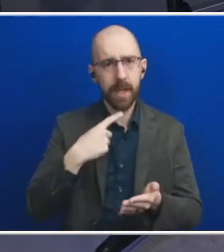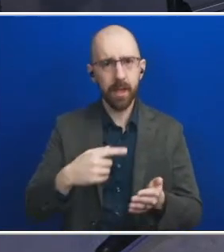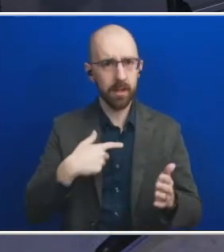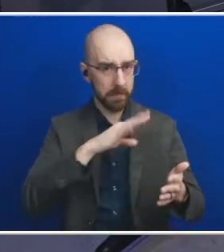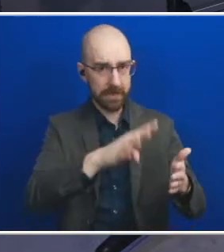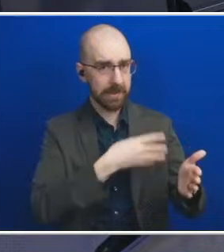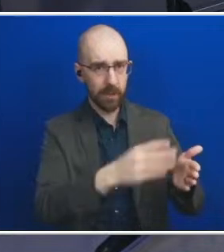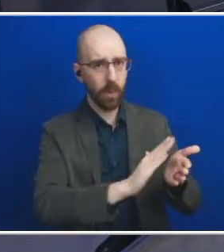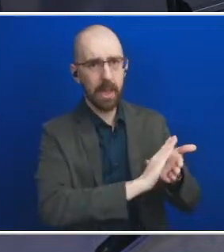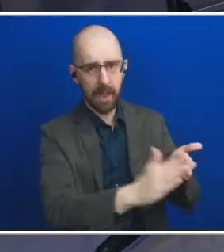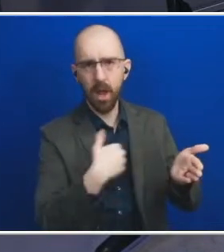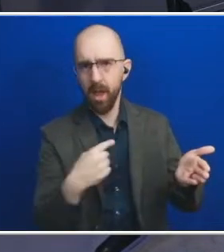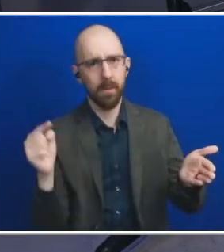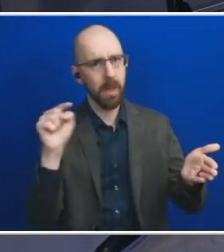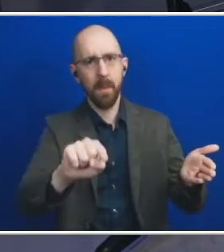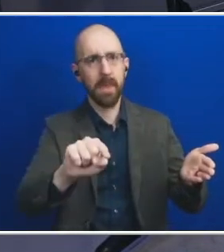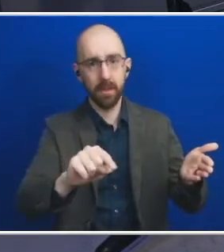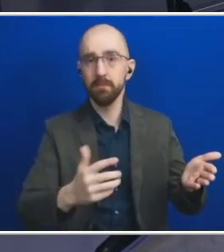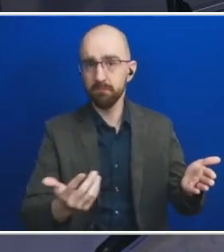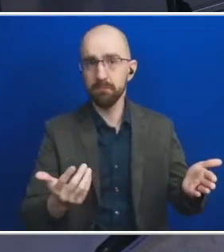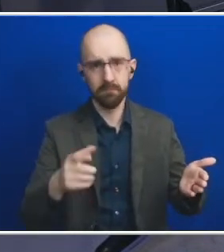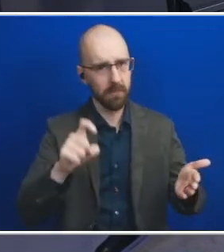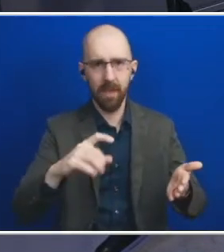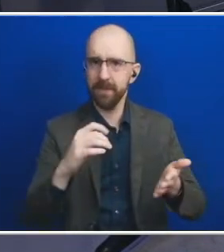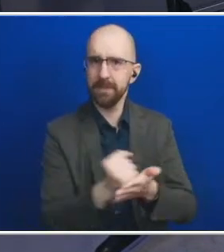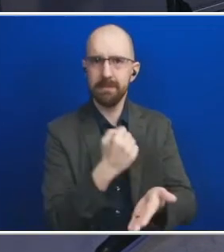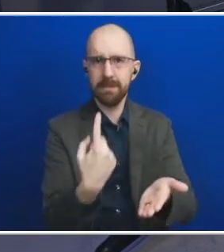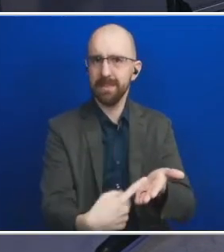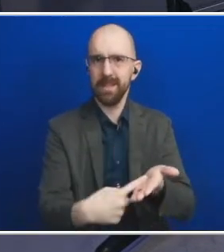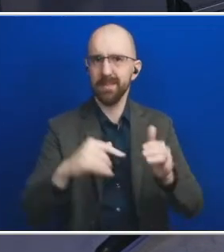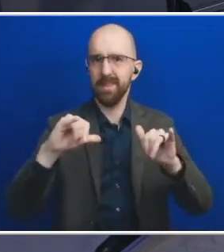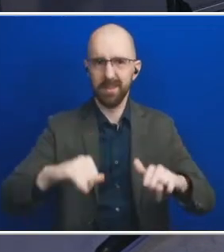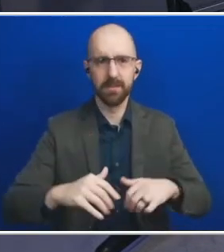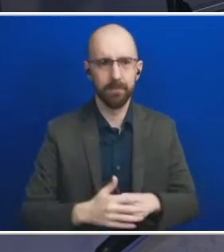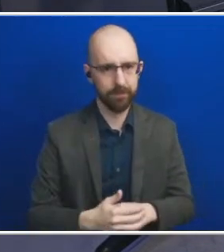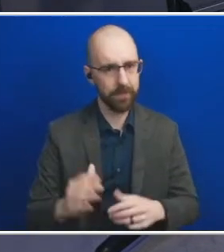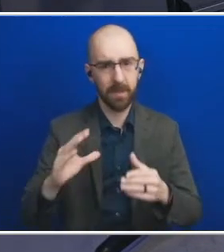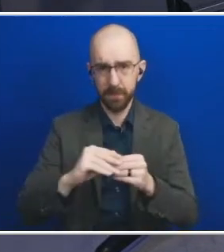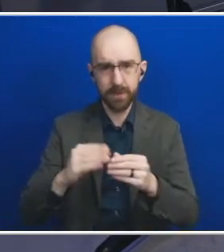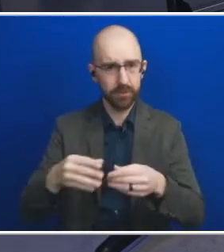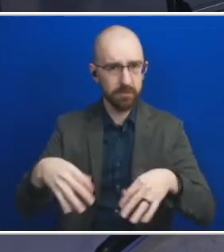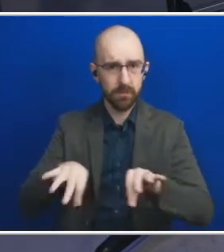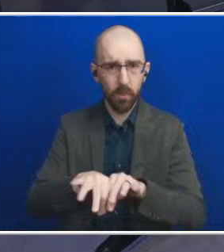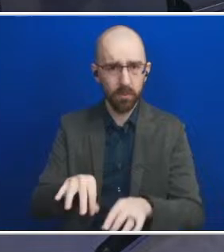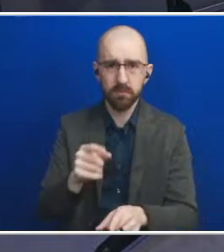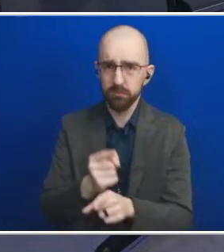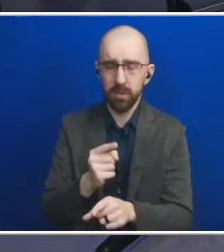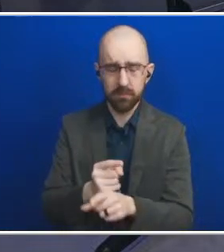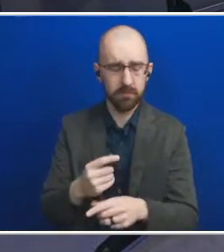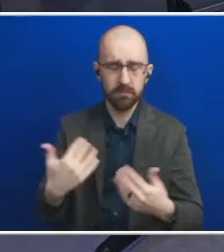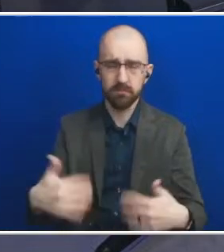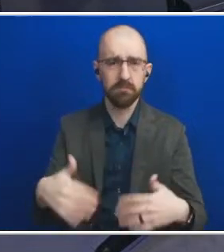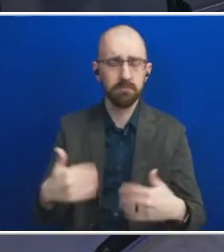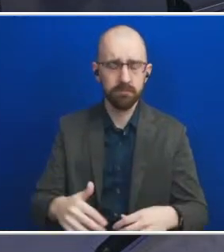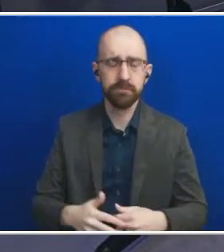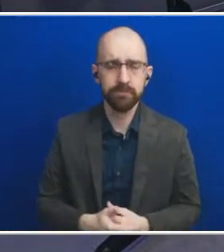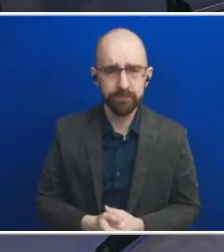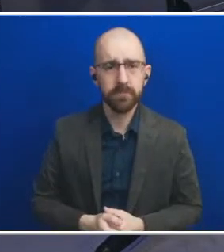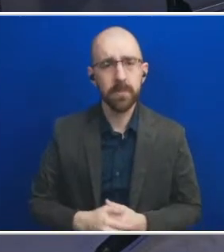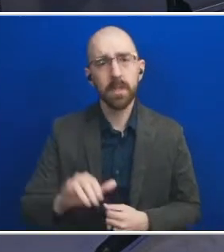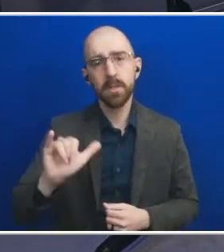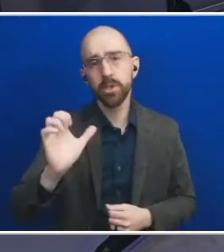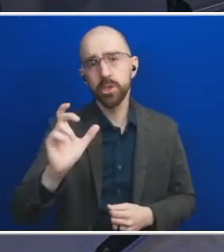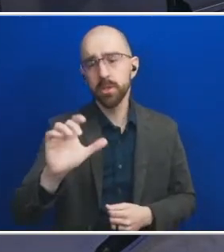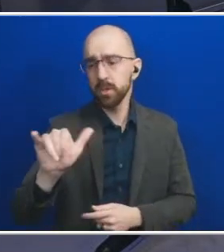you said, we've got to talk about this again. The message is important. Yeah. It's tremendously important. It really is. So Jackson, you said that you were dealing